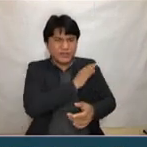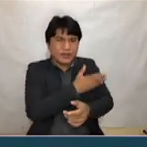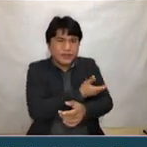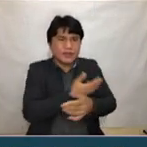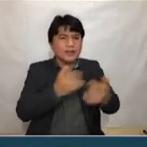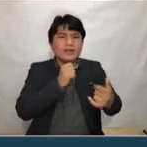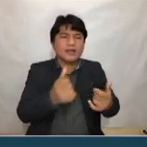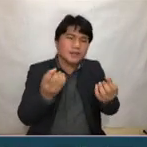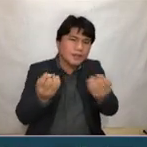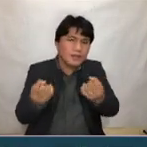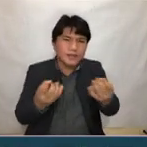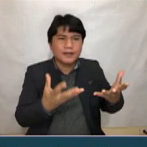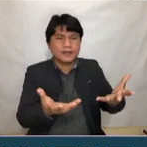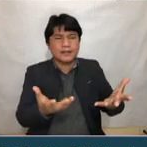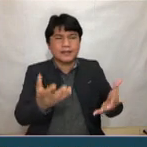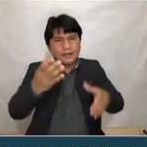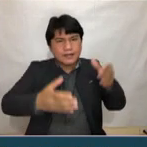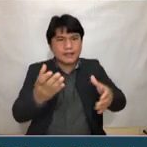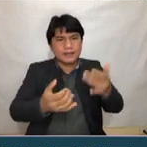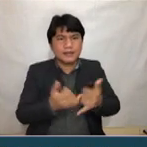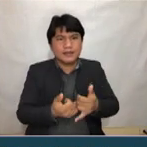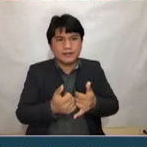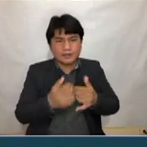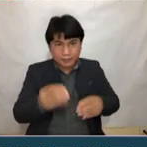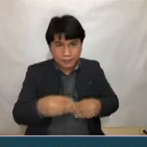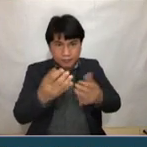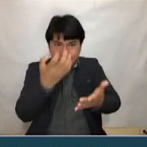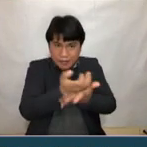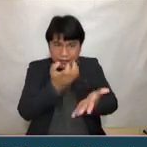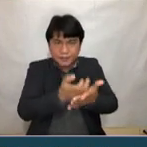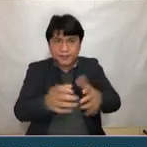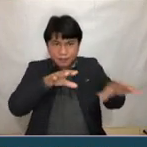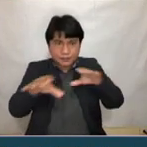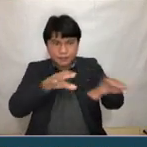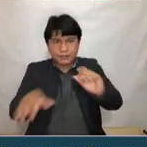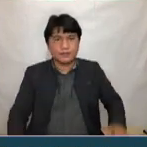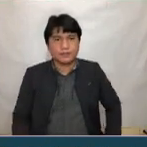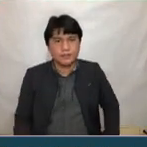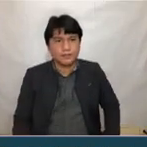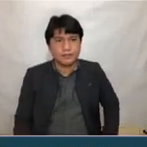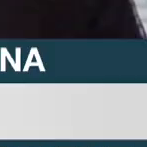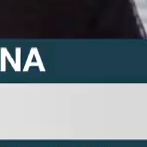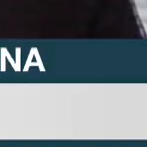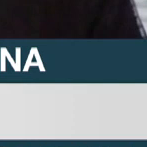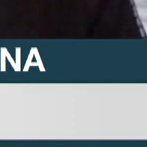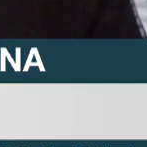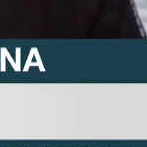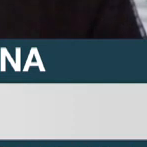cases there, and so we begin to resuscitate economic activity there. Mm-hmm. Dean, there is such a thing as